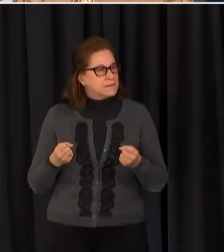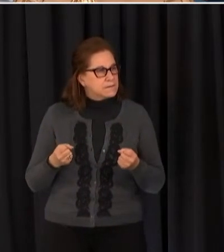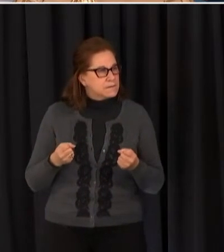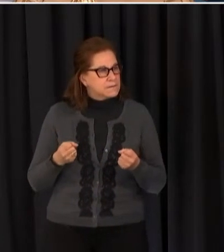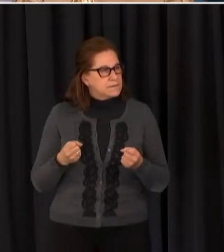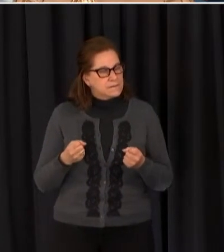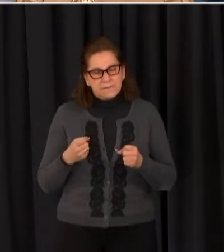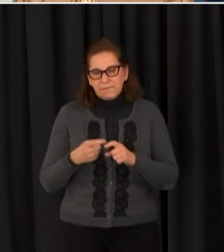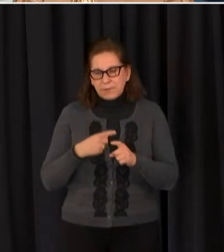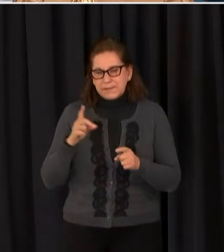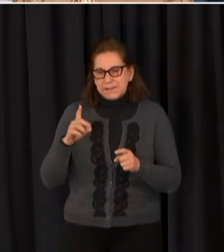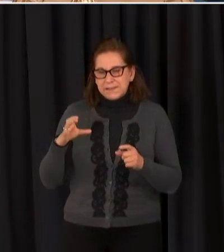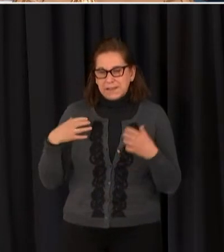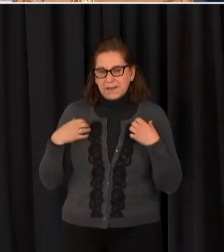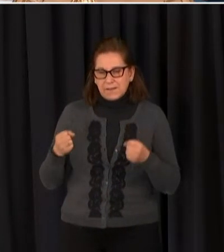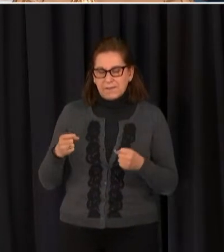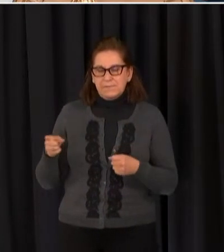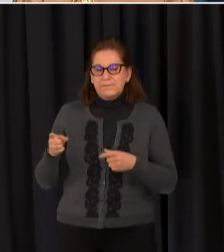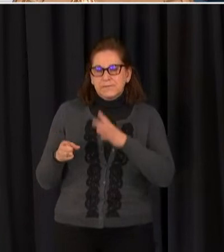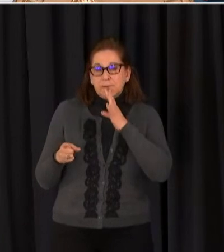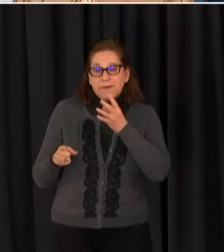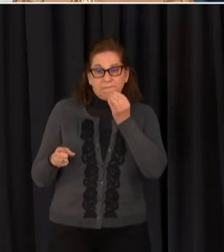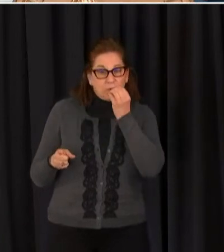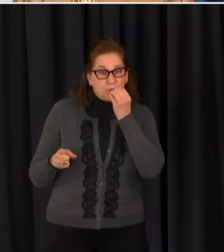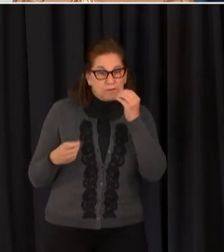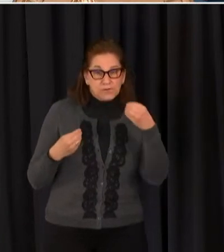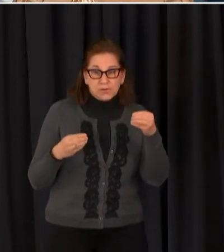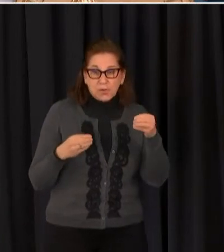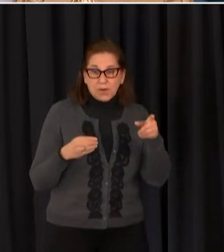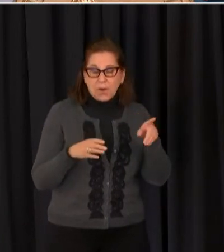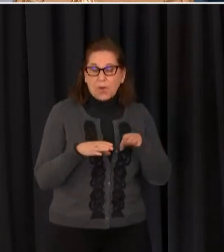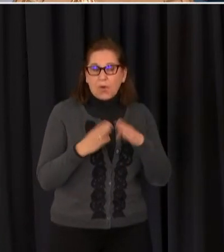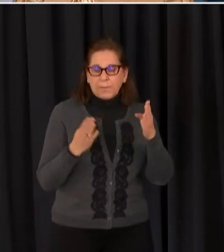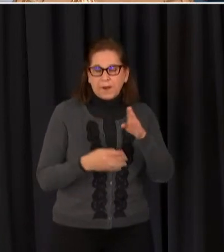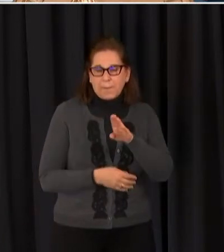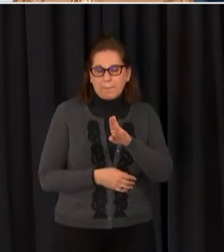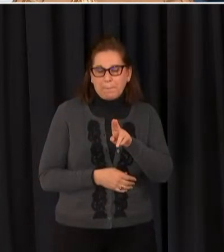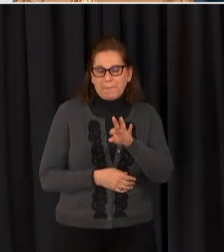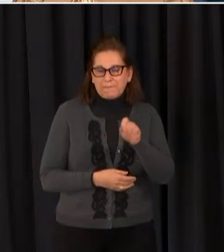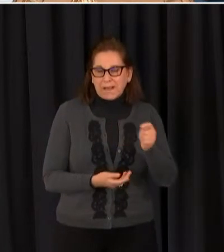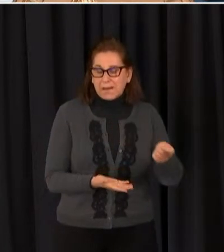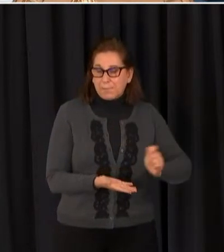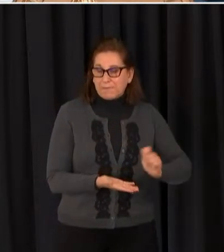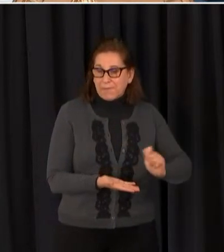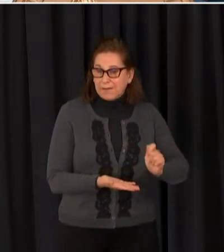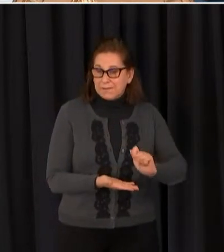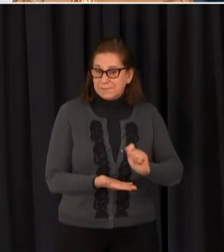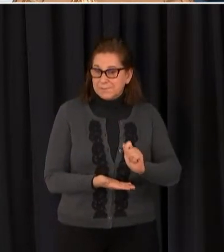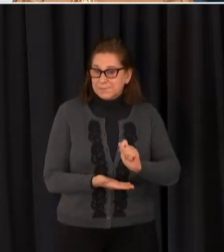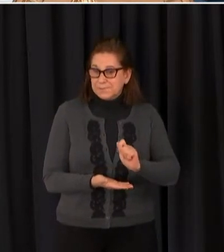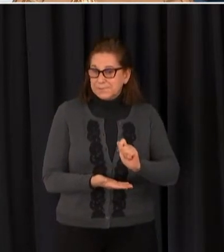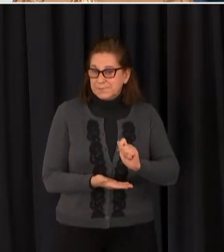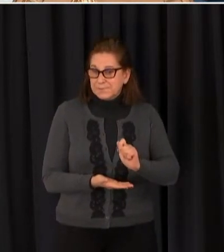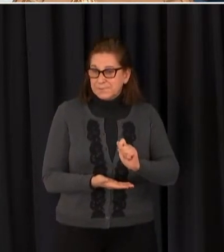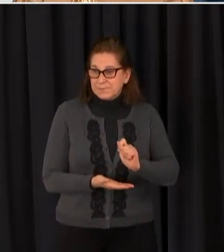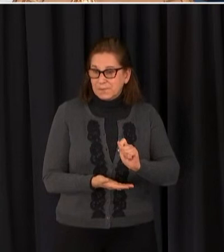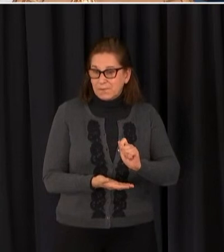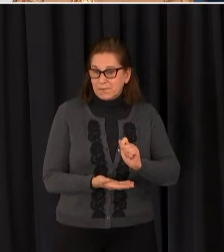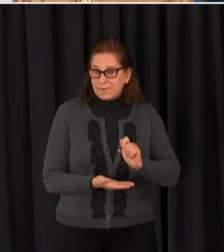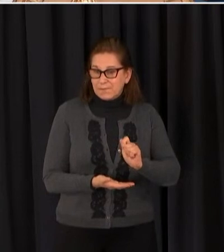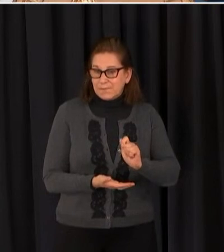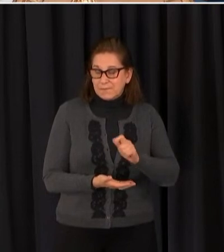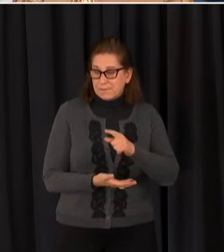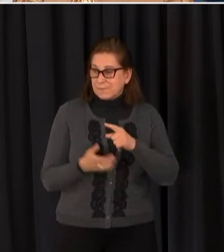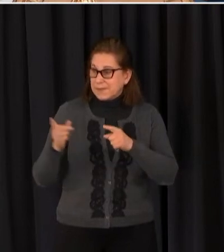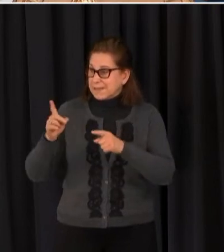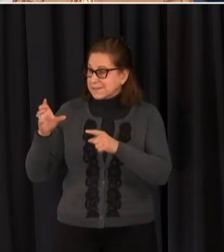Grocery stores may begin to operate their buffets, and I would tell everybody to look at the DC Health guidance related to